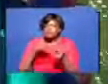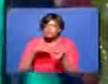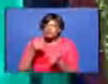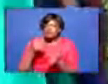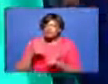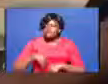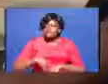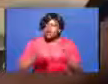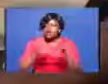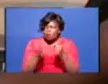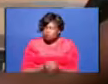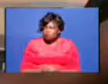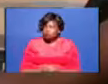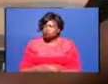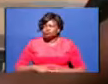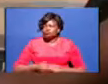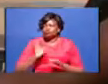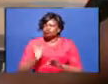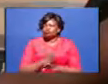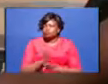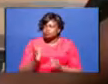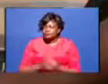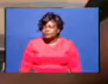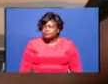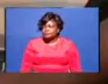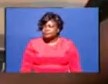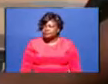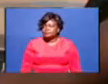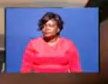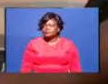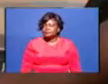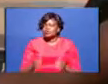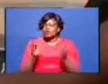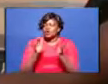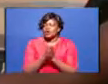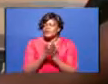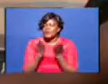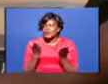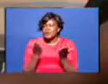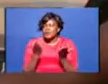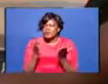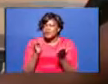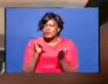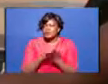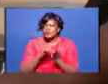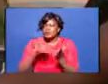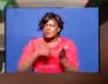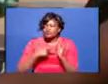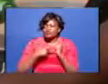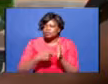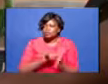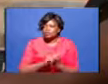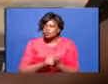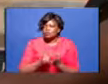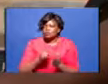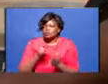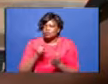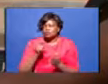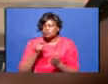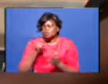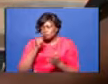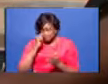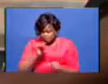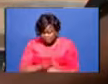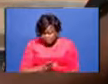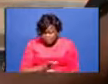those by women. These books are our scriptures, and we are trying to show that we respect them so much that they are on our head.